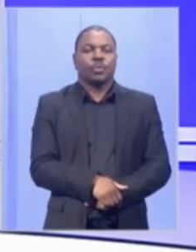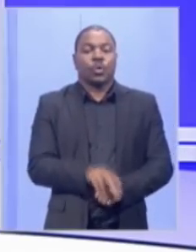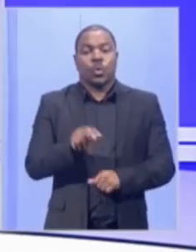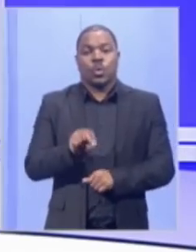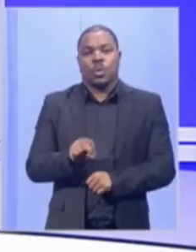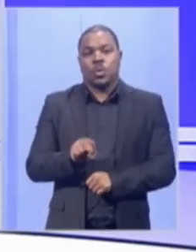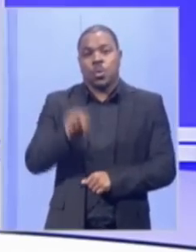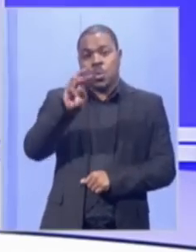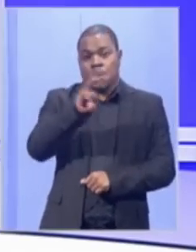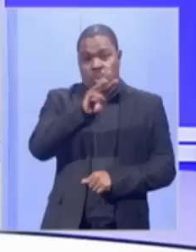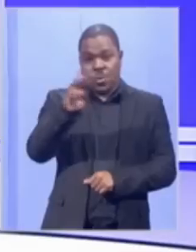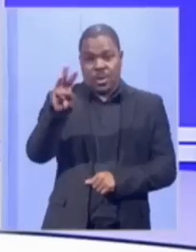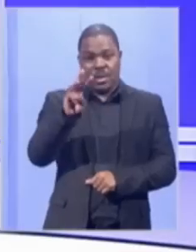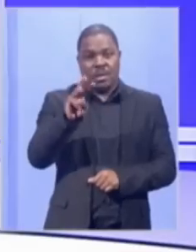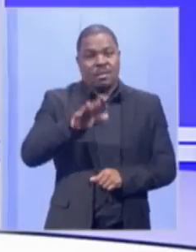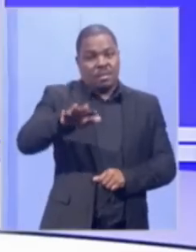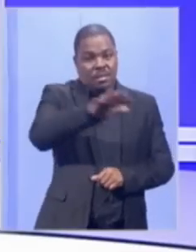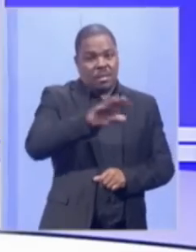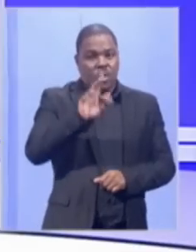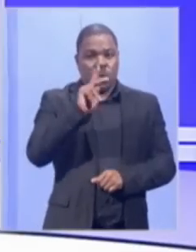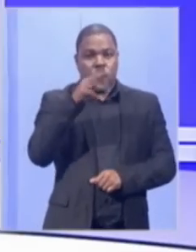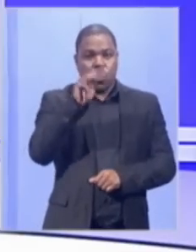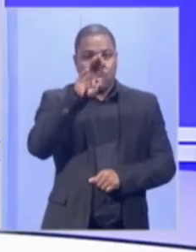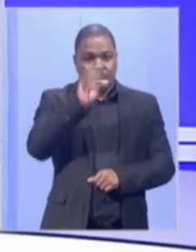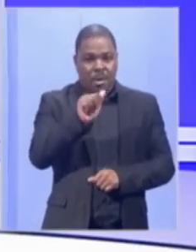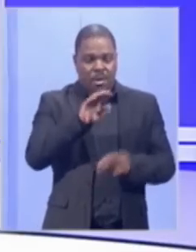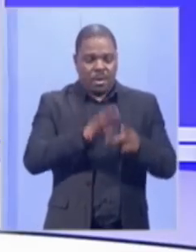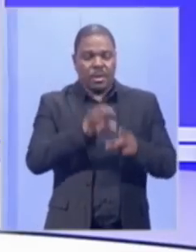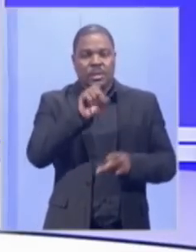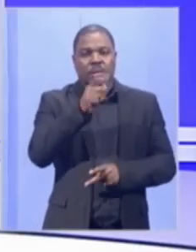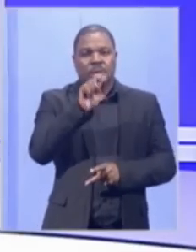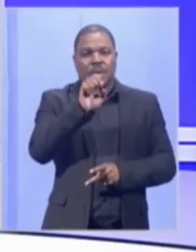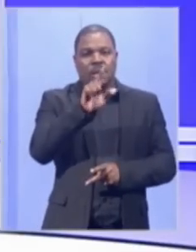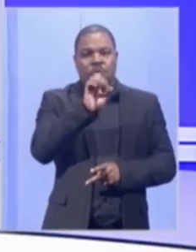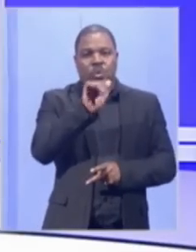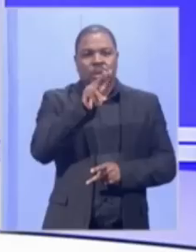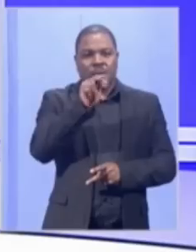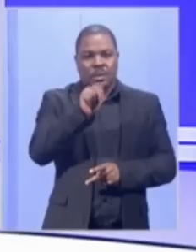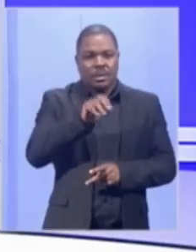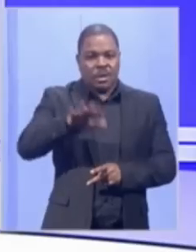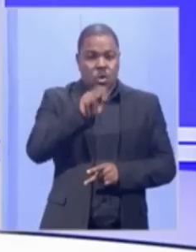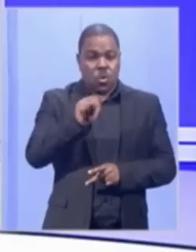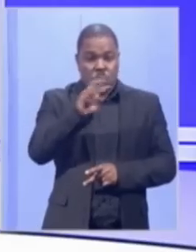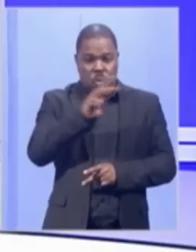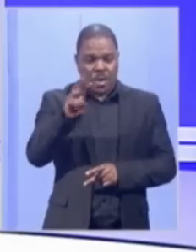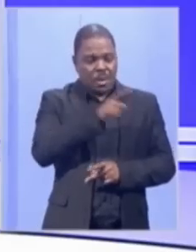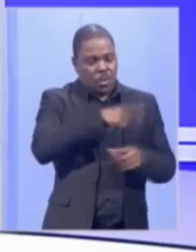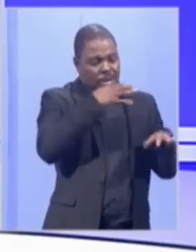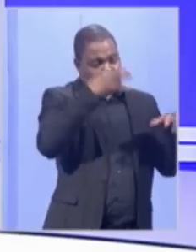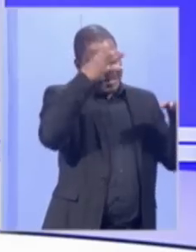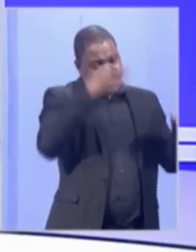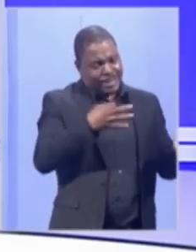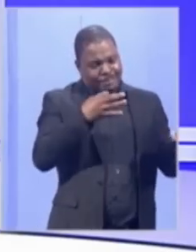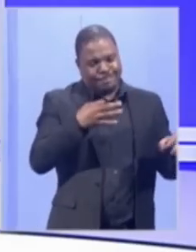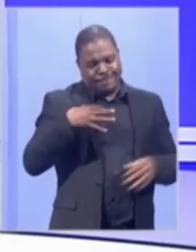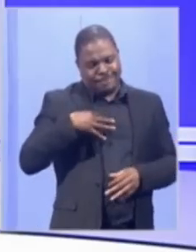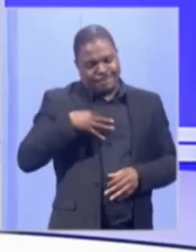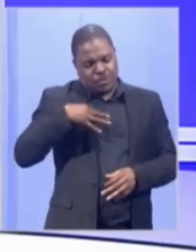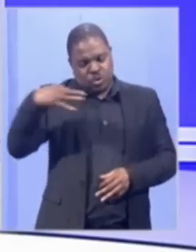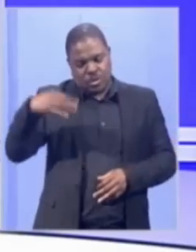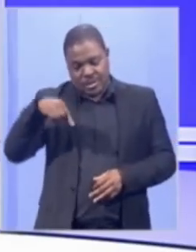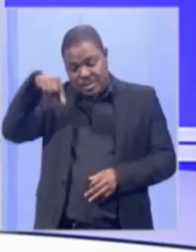baahi ba tshwenyehileng ba Khuma le Stilfontein ka Maneka Northwest ba nkile qeto ya ho intsha